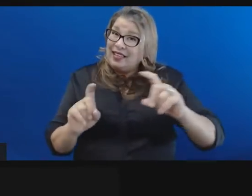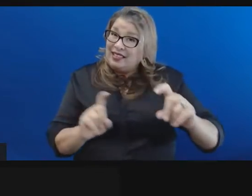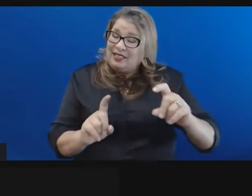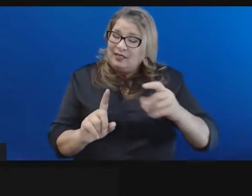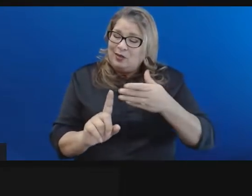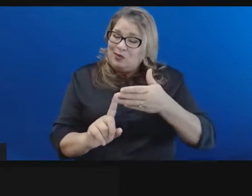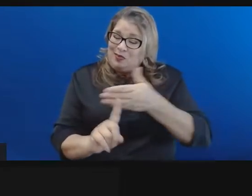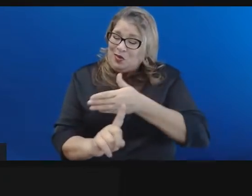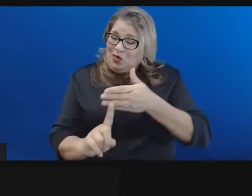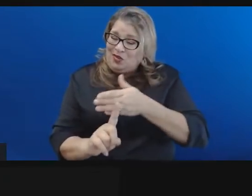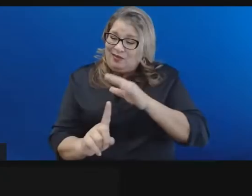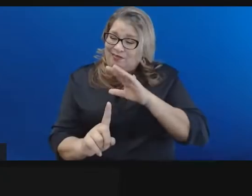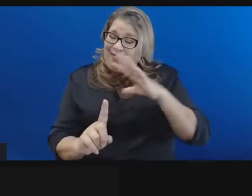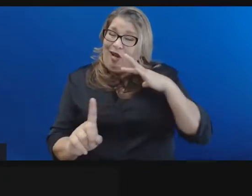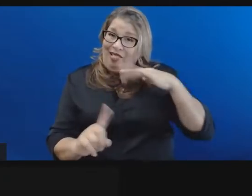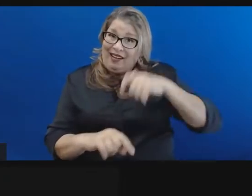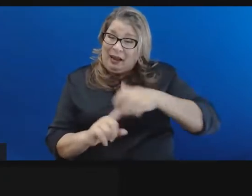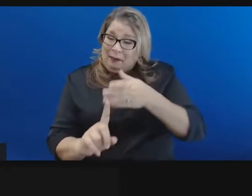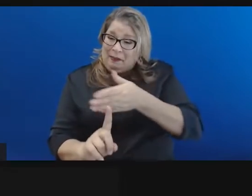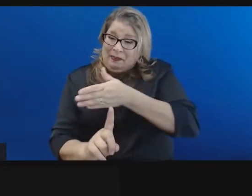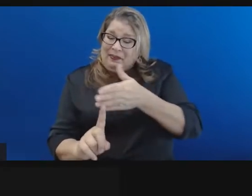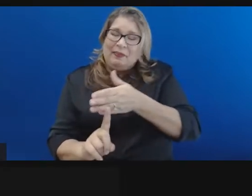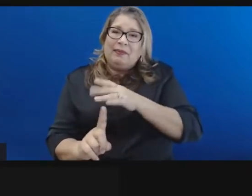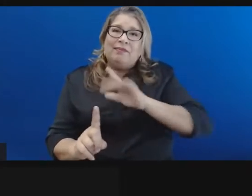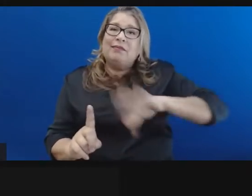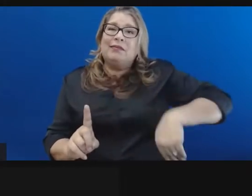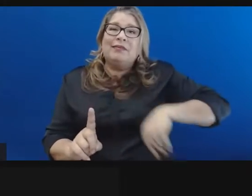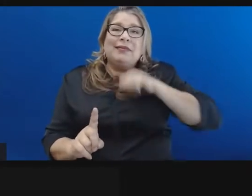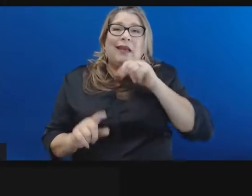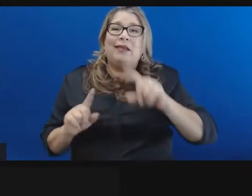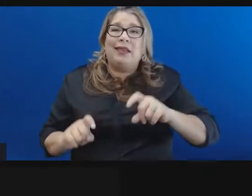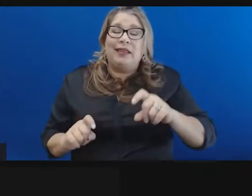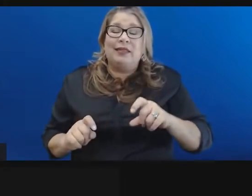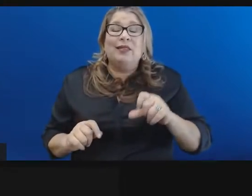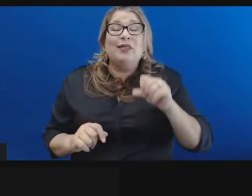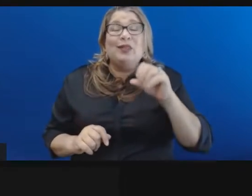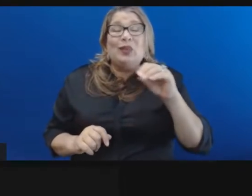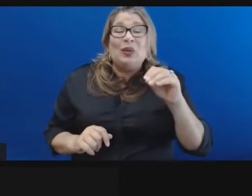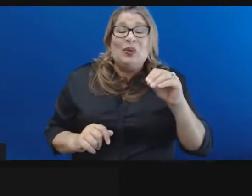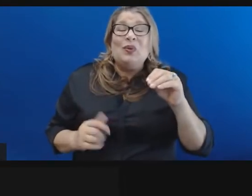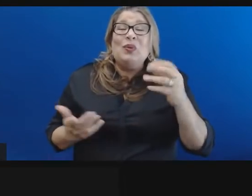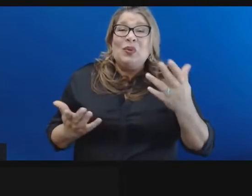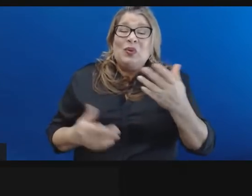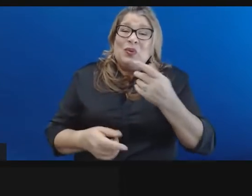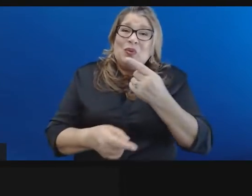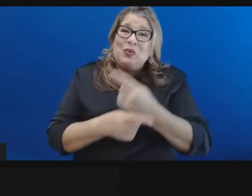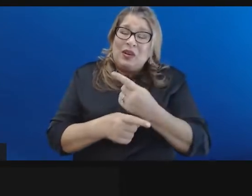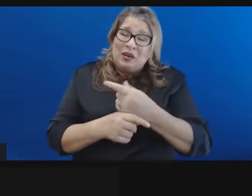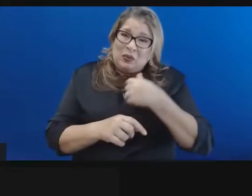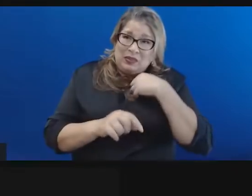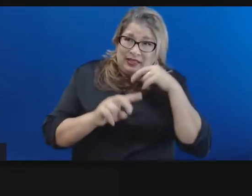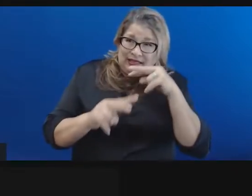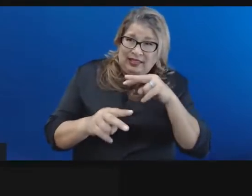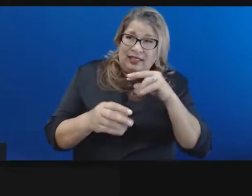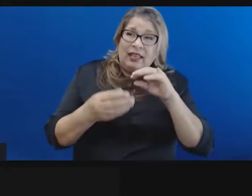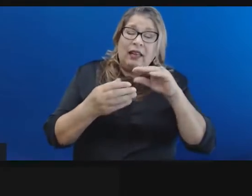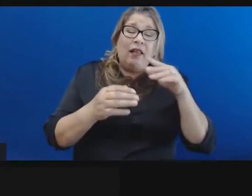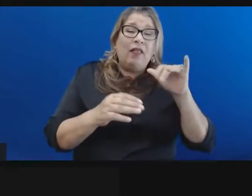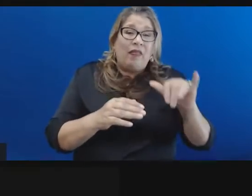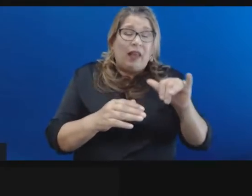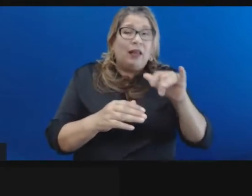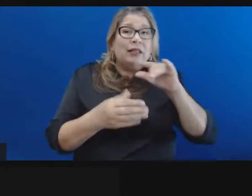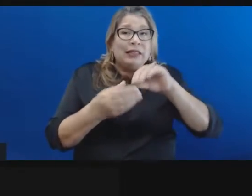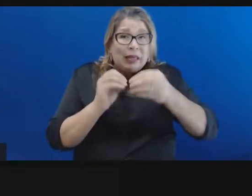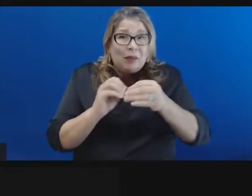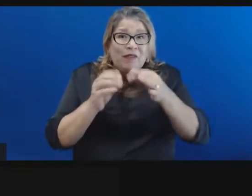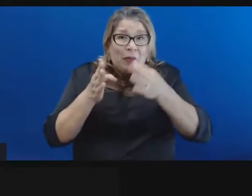pre-holidays. So we do anticipate that even though this week has been encouraging because those admission numbers have been flatter,